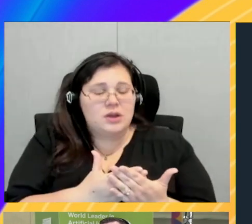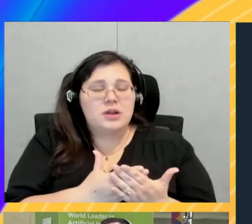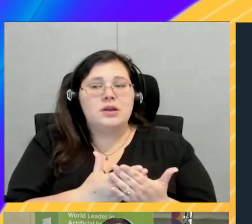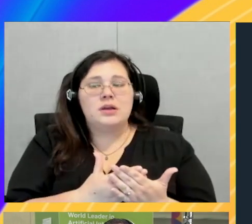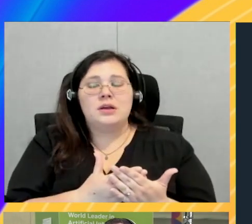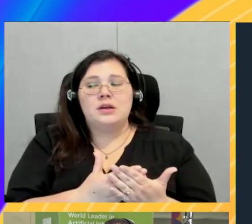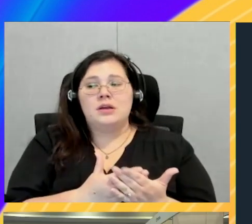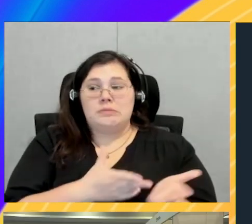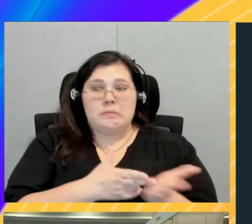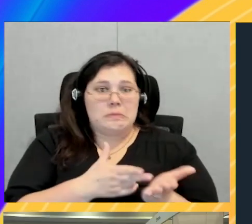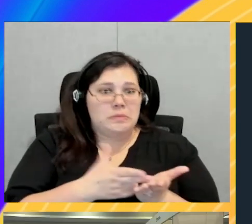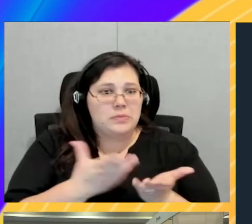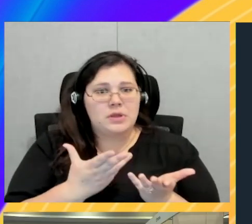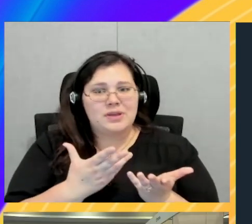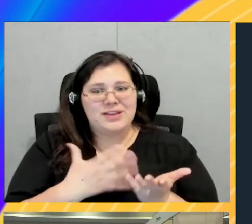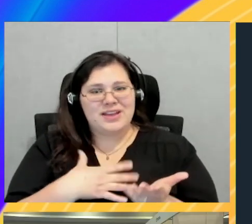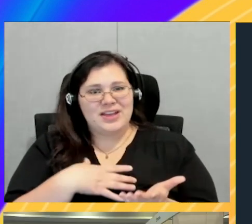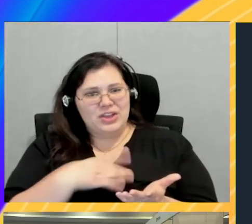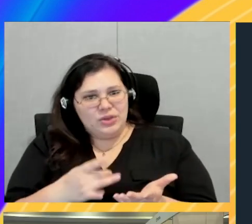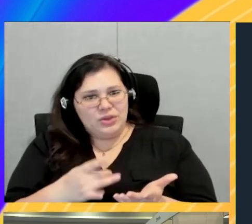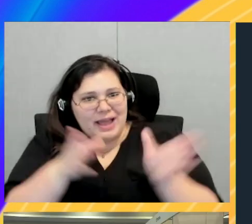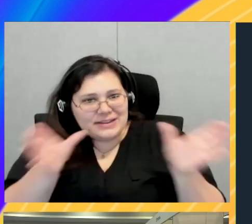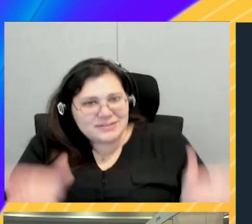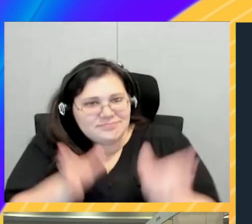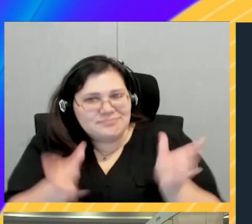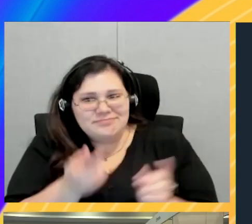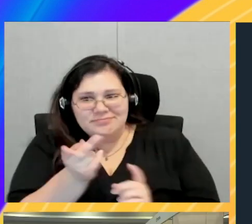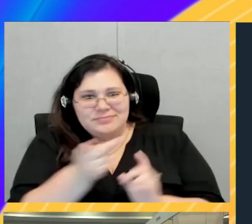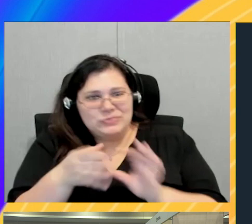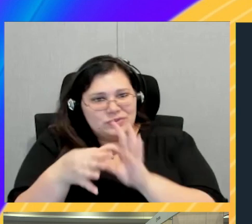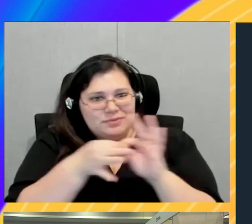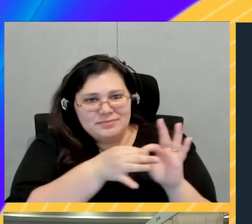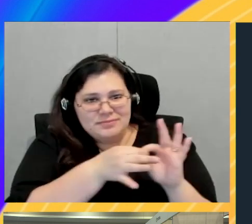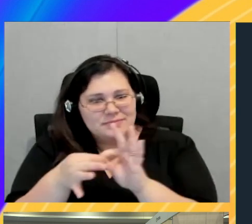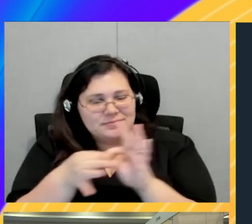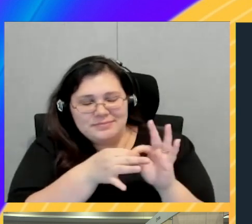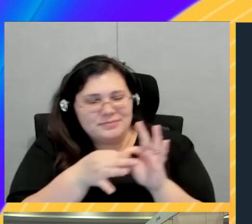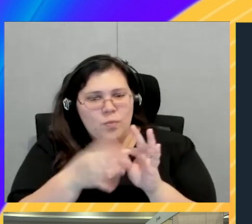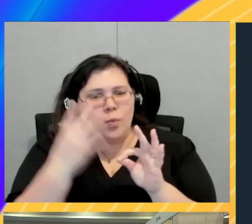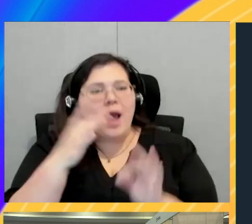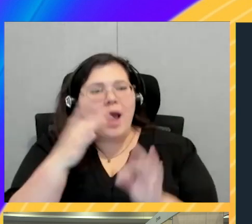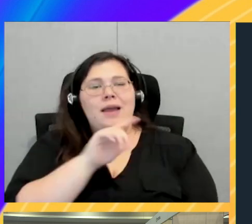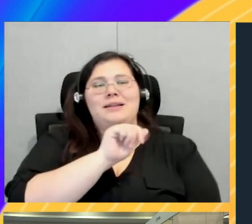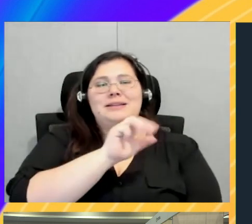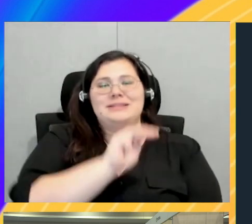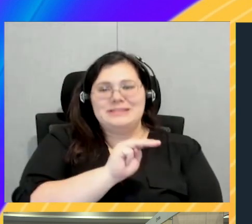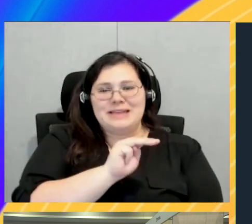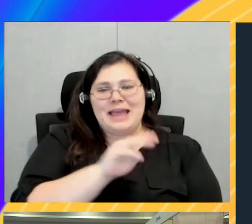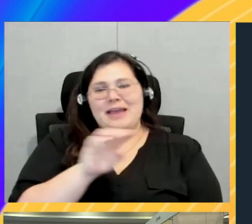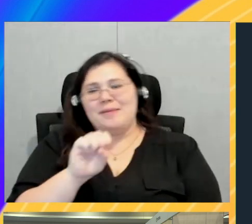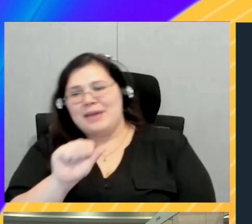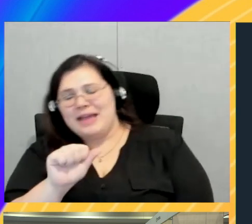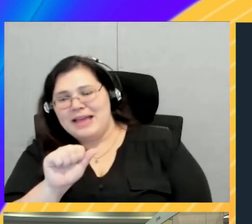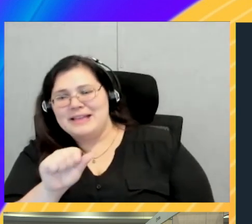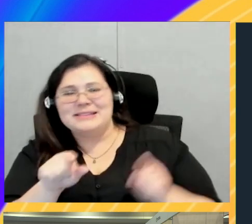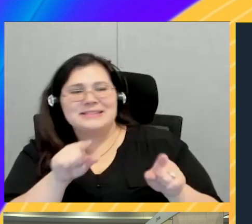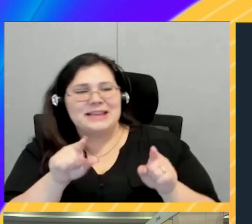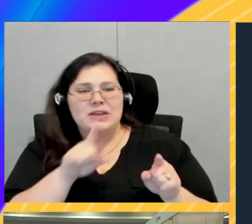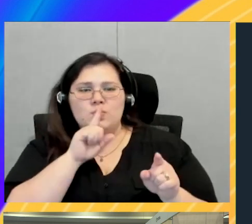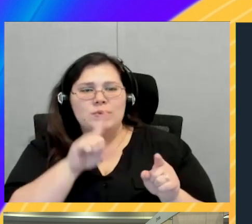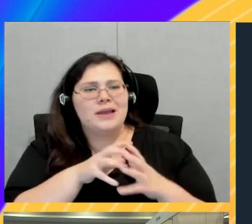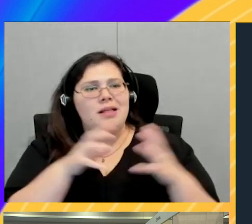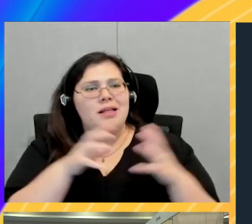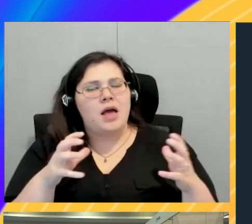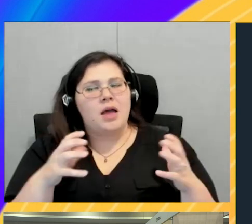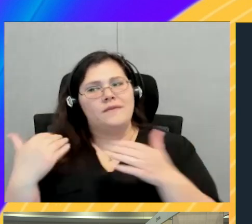you like to foster that relationship, because the TAM and the SA can really get along and share a lot of the responsibilities